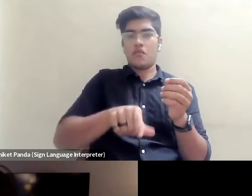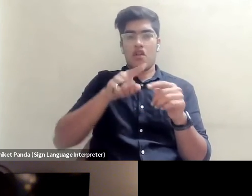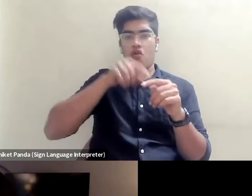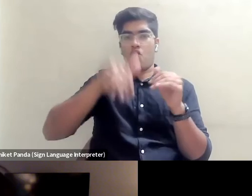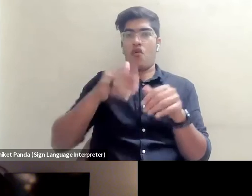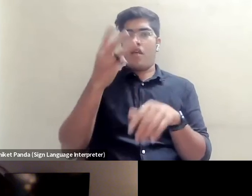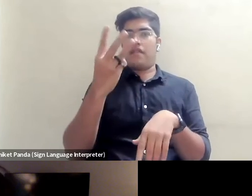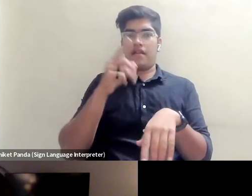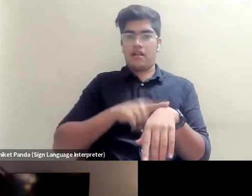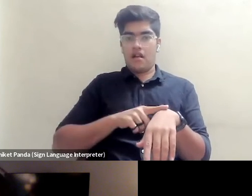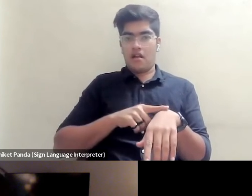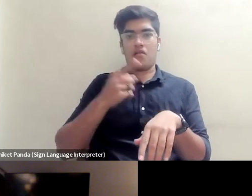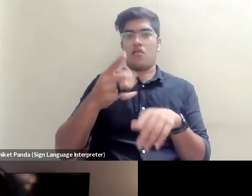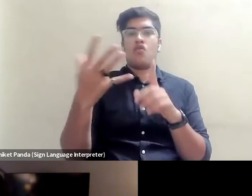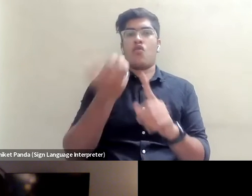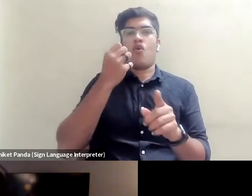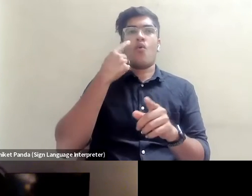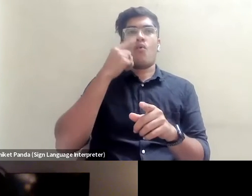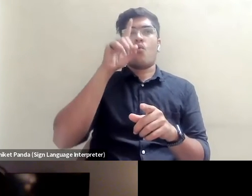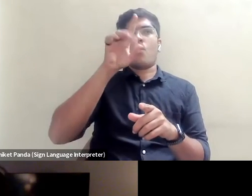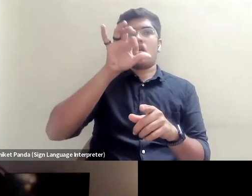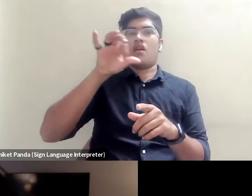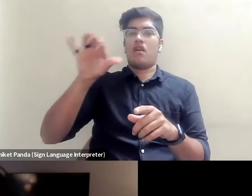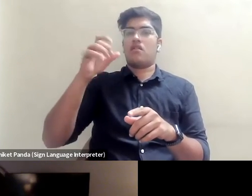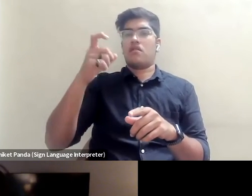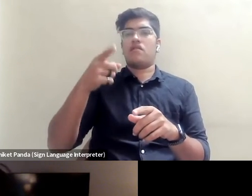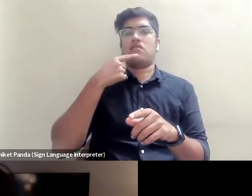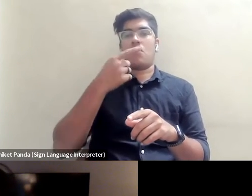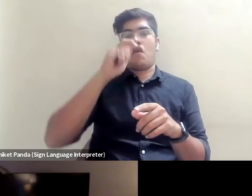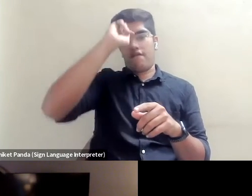completely flabbergasted when in 1997 she got